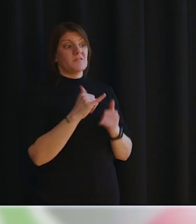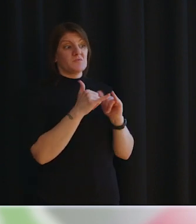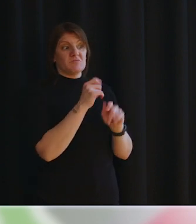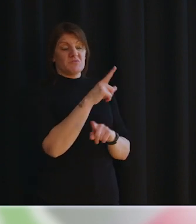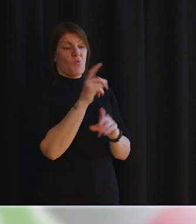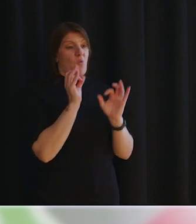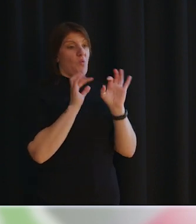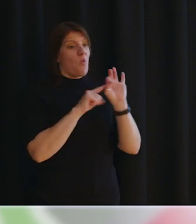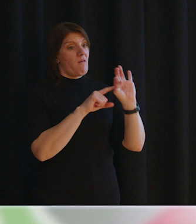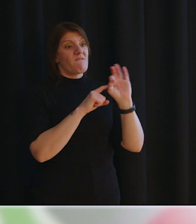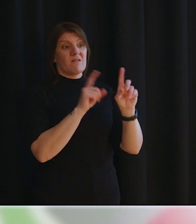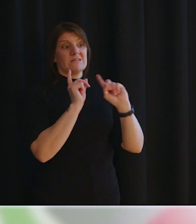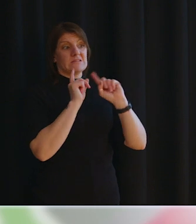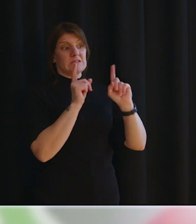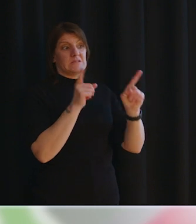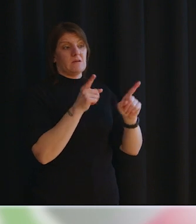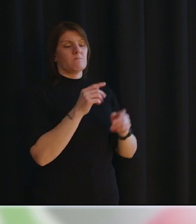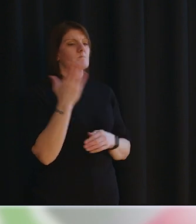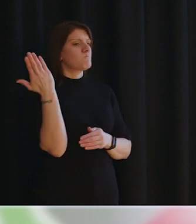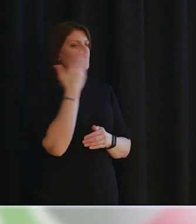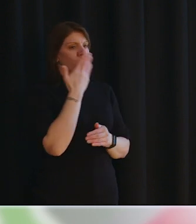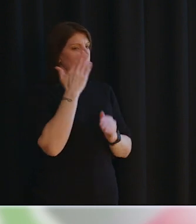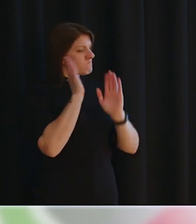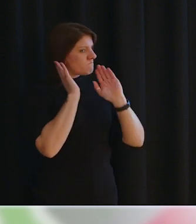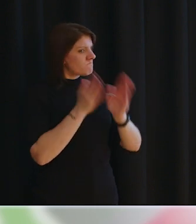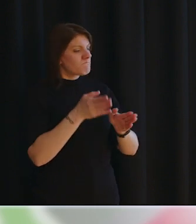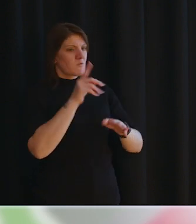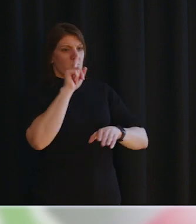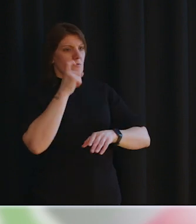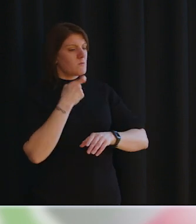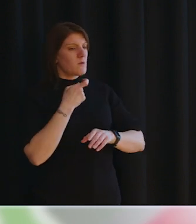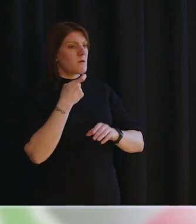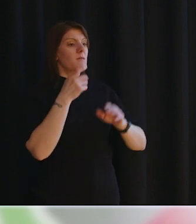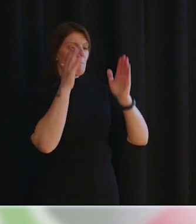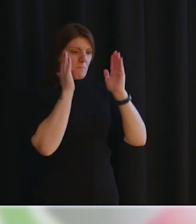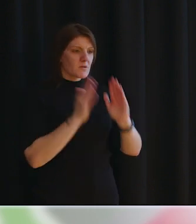teacher. Schools can't do that. It has to be a qualified teacher.